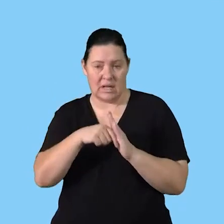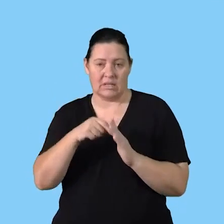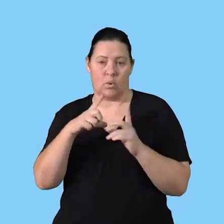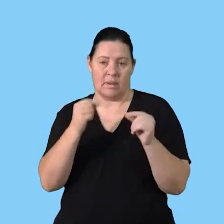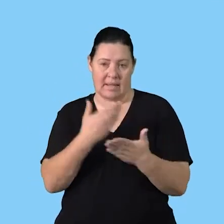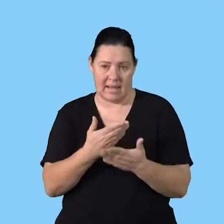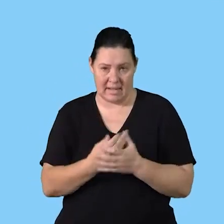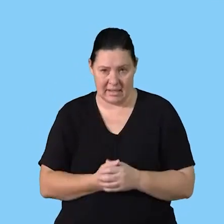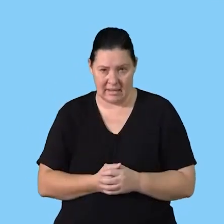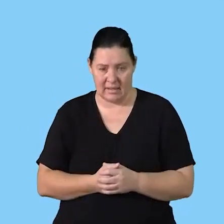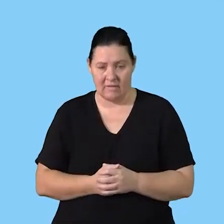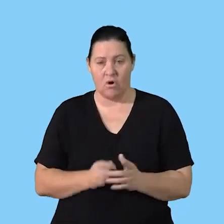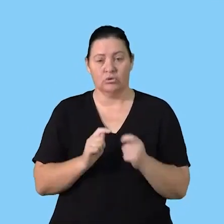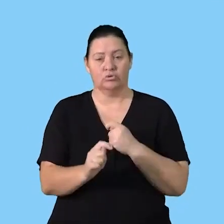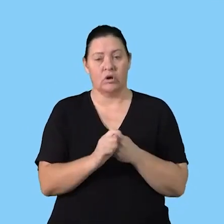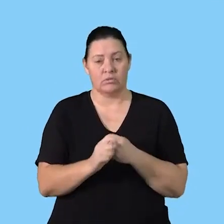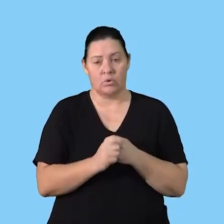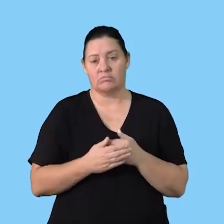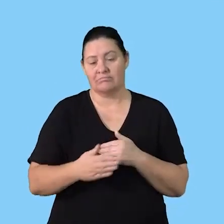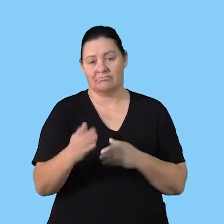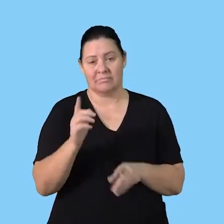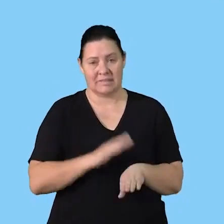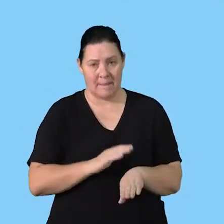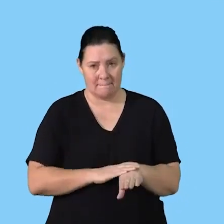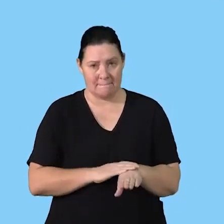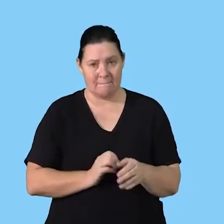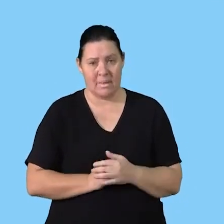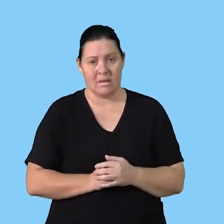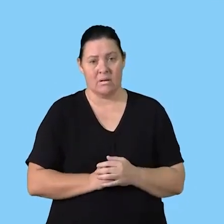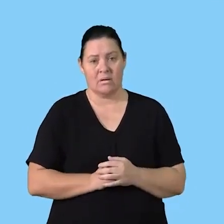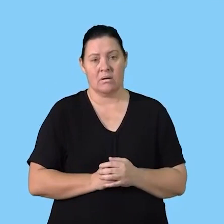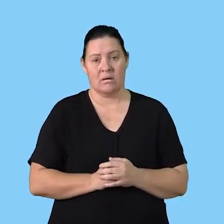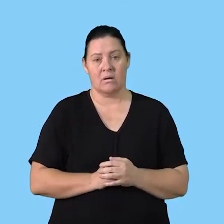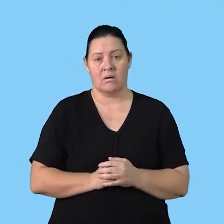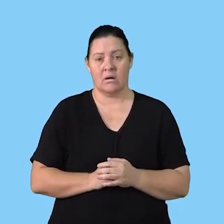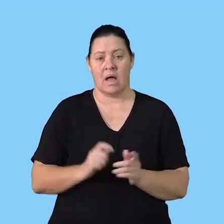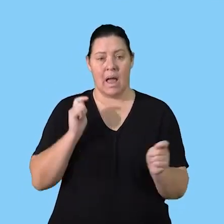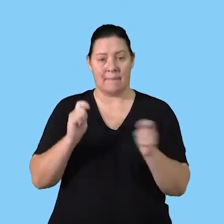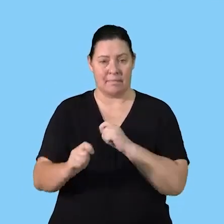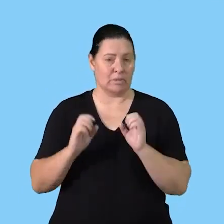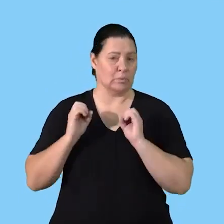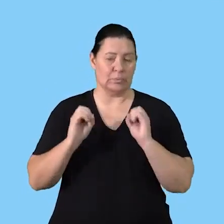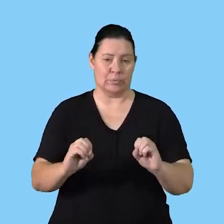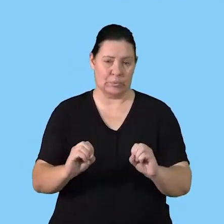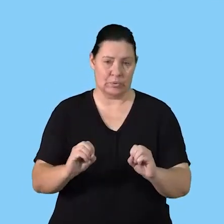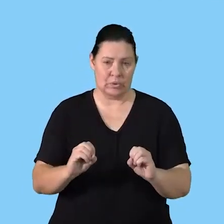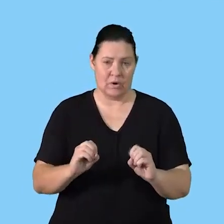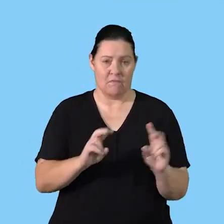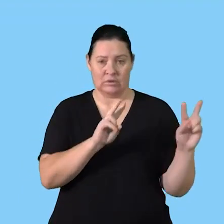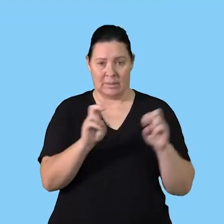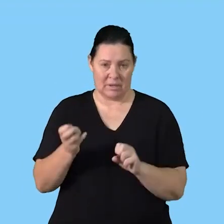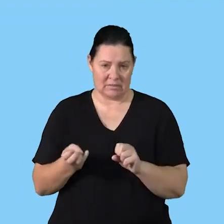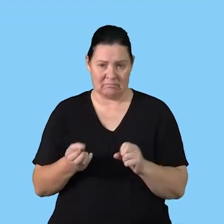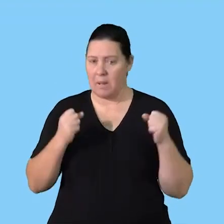content. In terms of the transport through time in term number 3, there are no amendments that were effected on